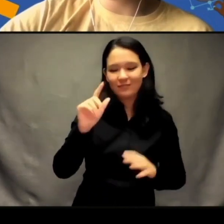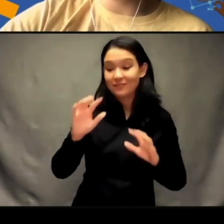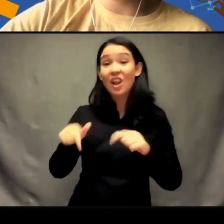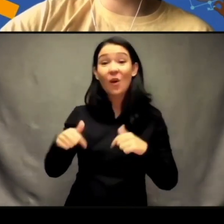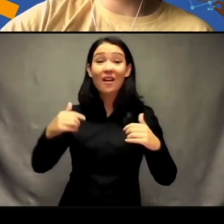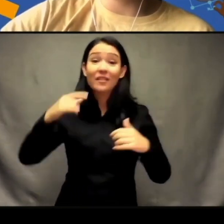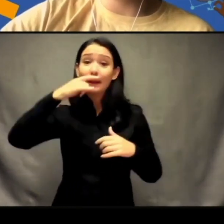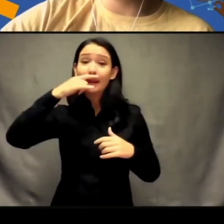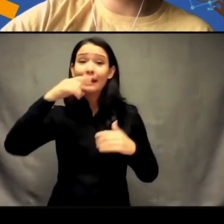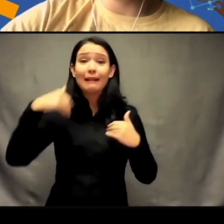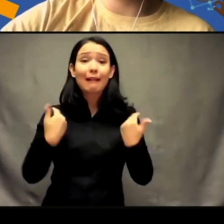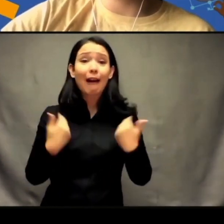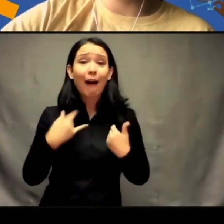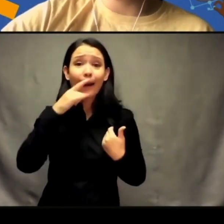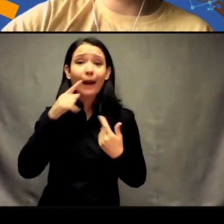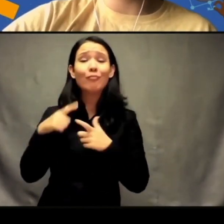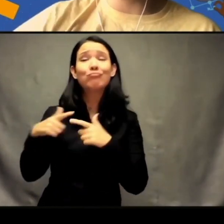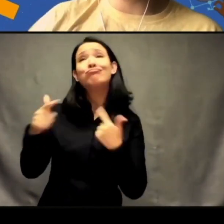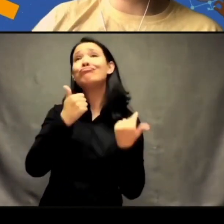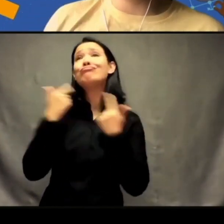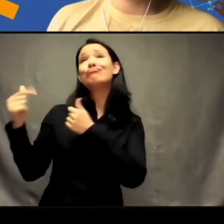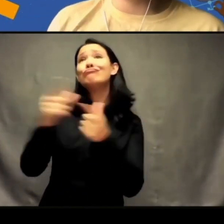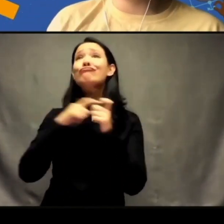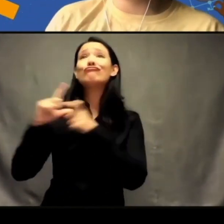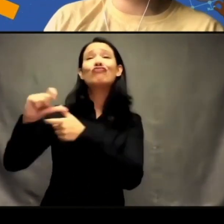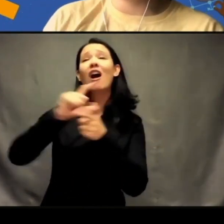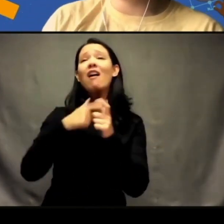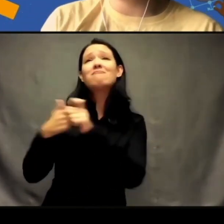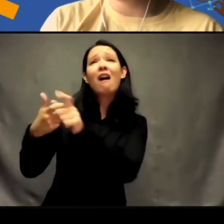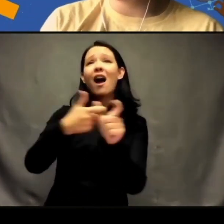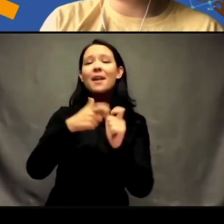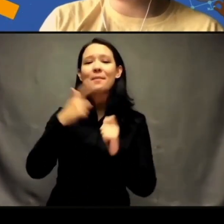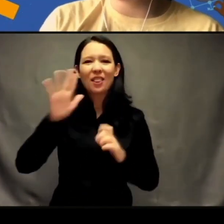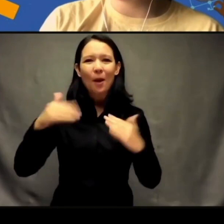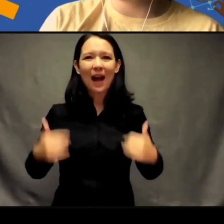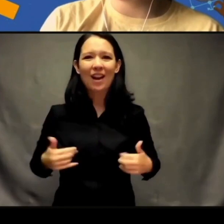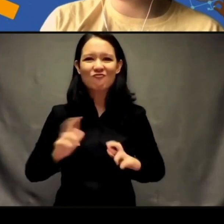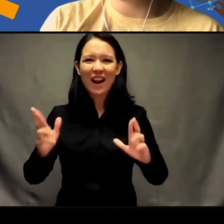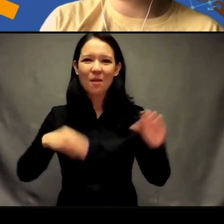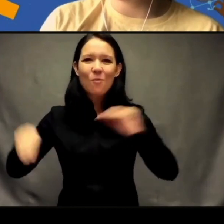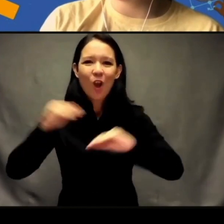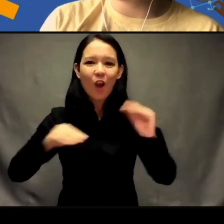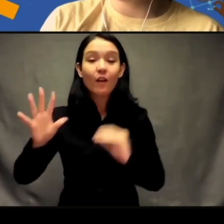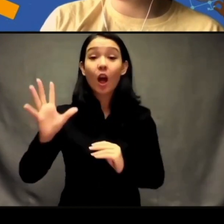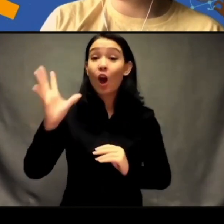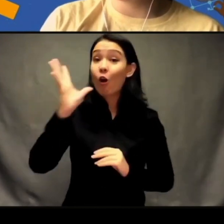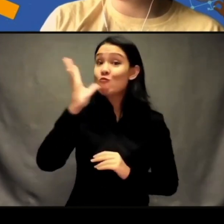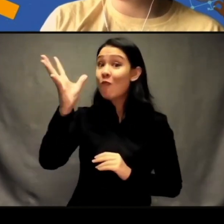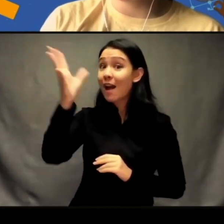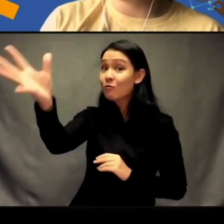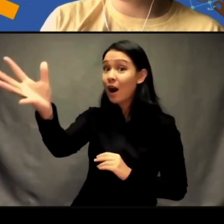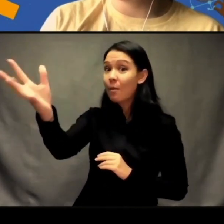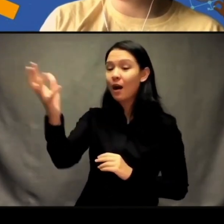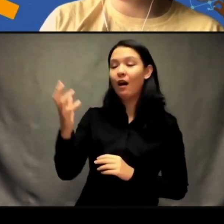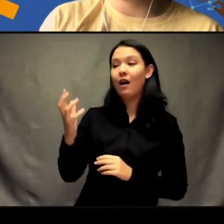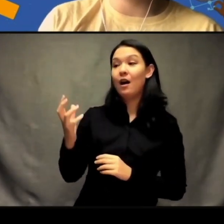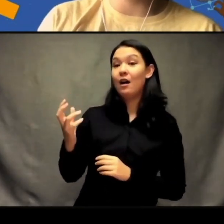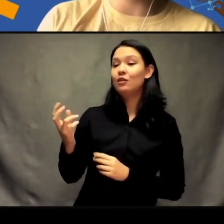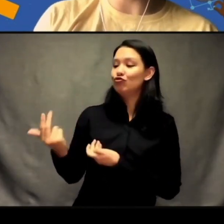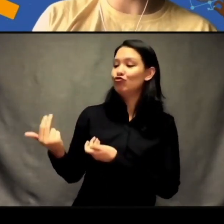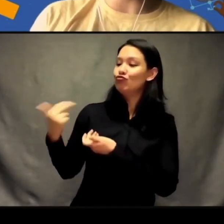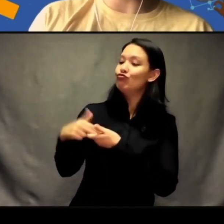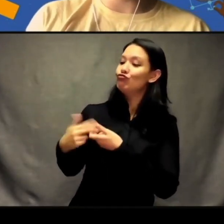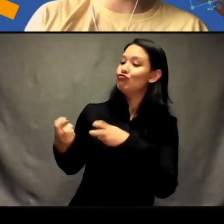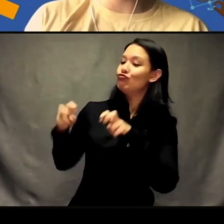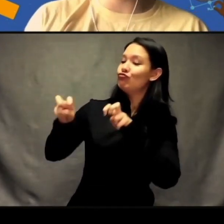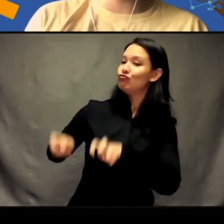kids running around because their bodies need to move. You're going to have great grandmothers who are joining along